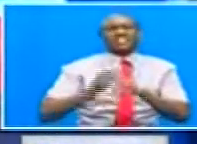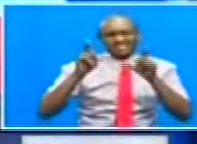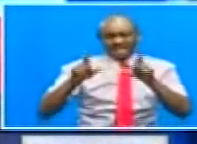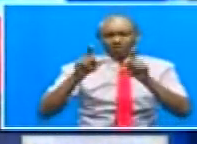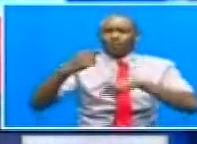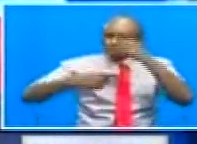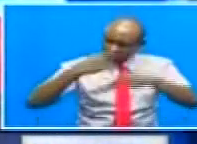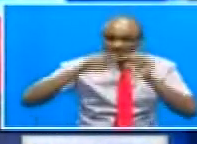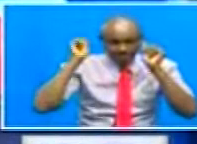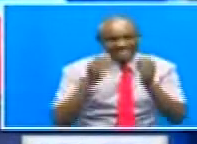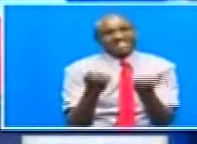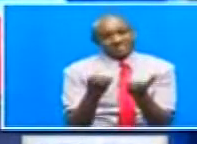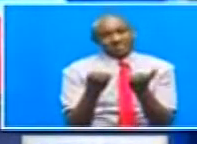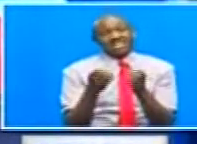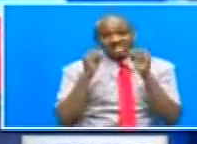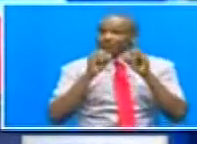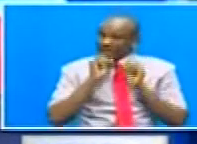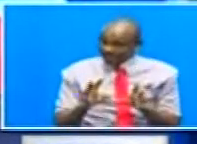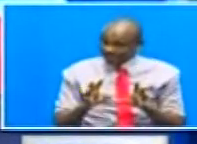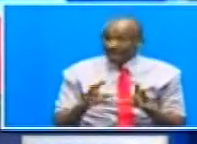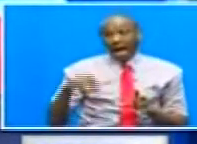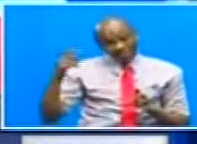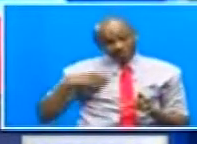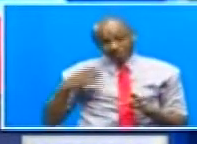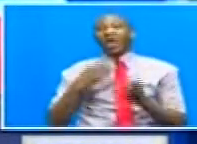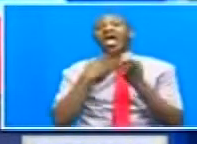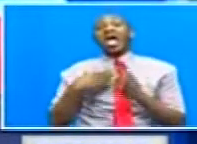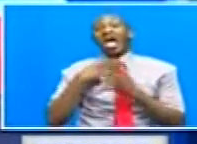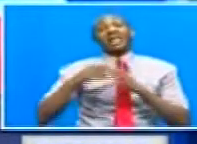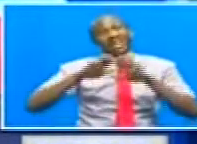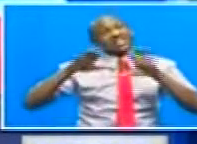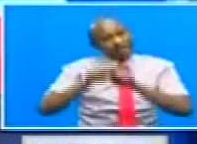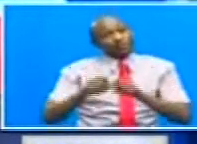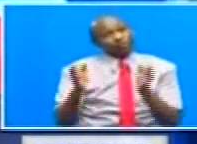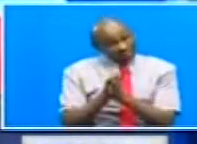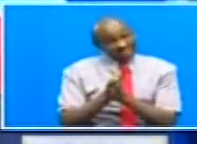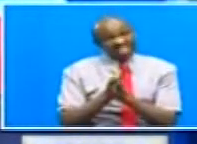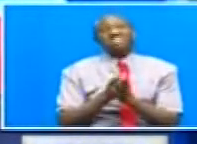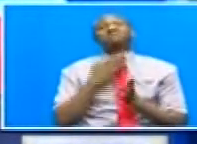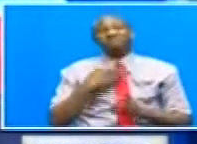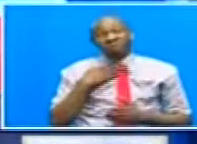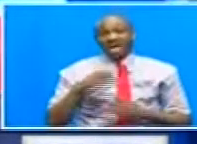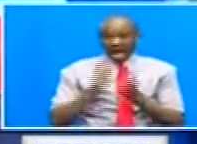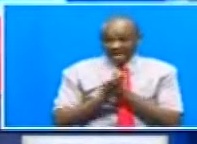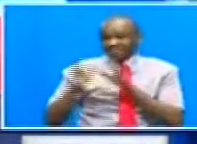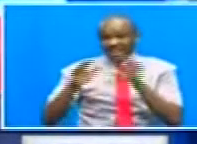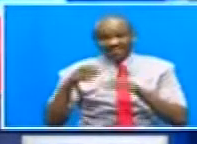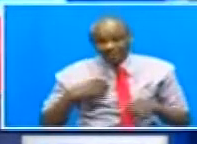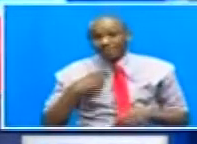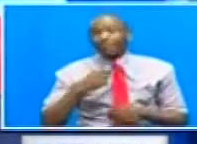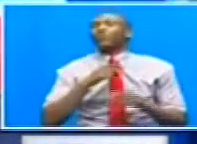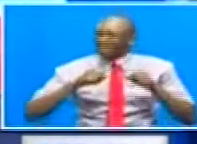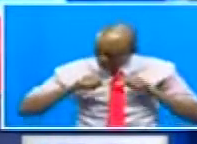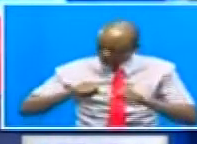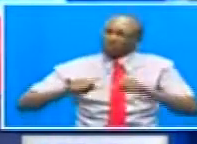required. If not, then the appetite for land grabbing in this country, driven by greed and, of course, market forces, will just